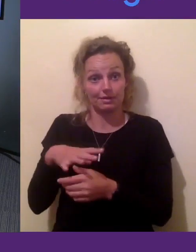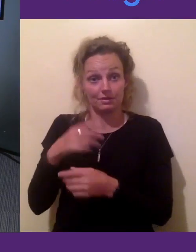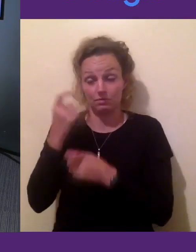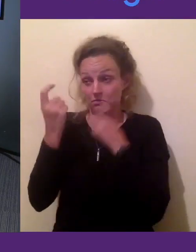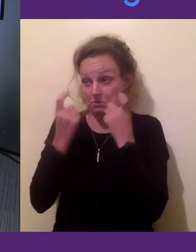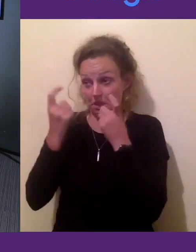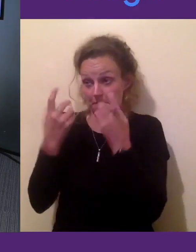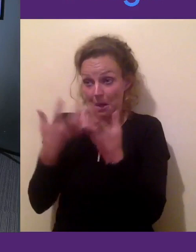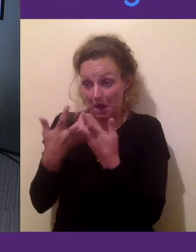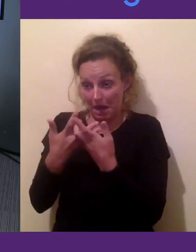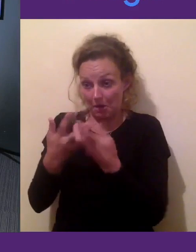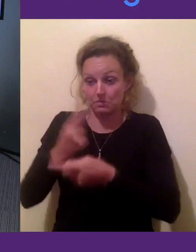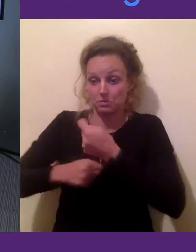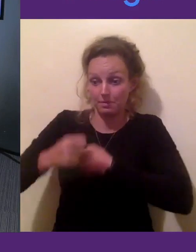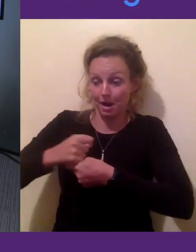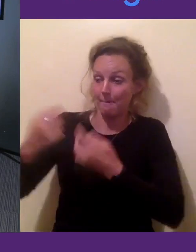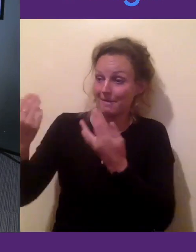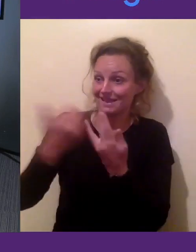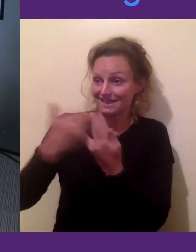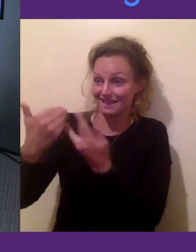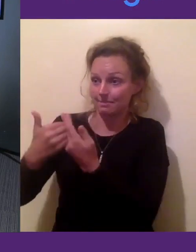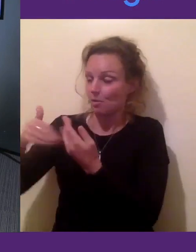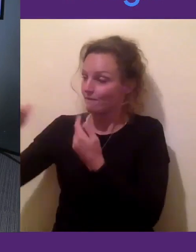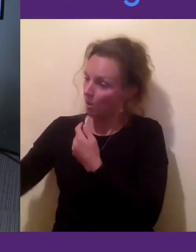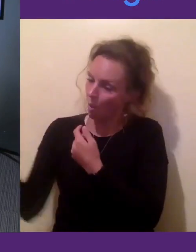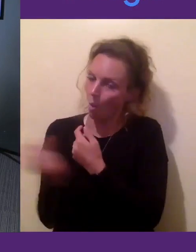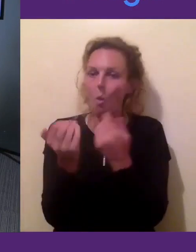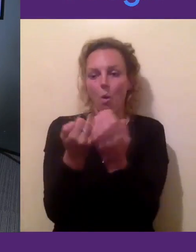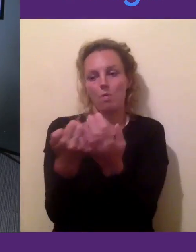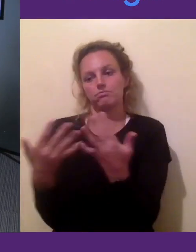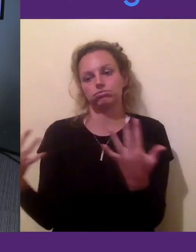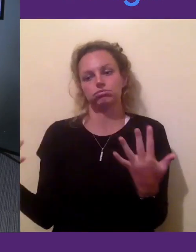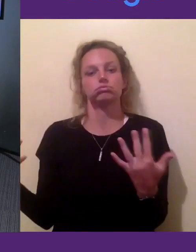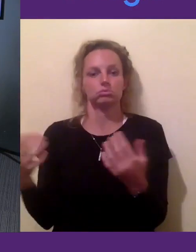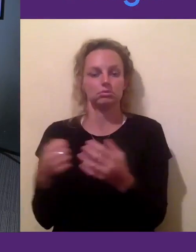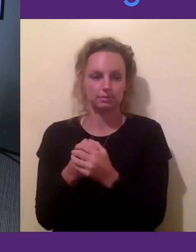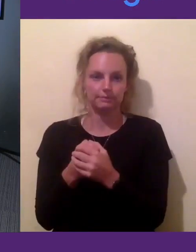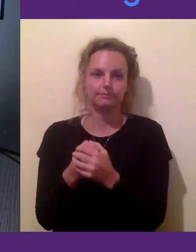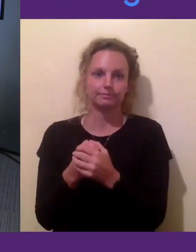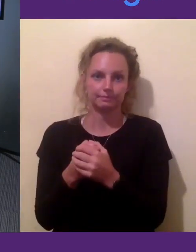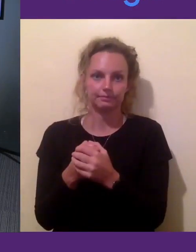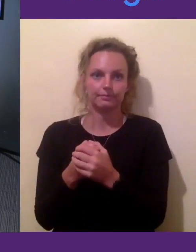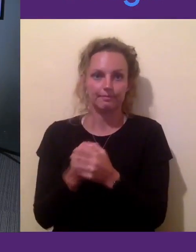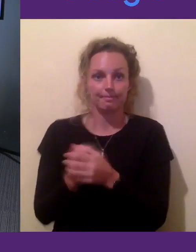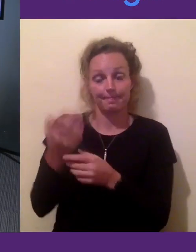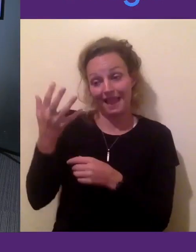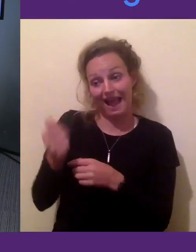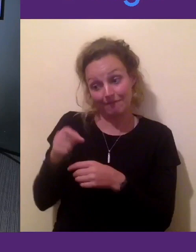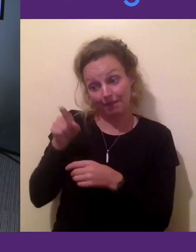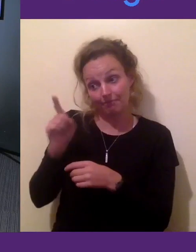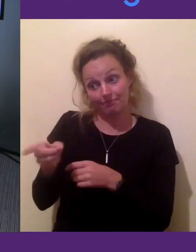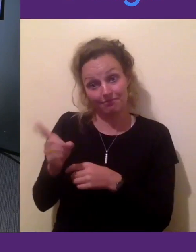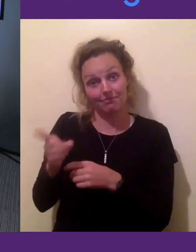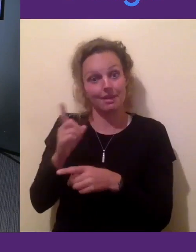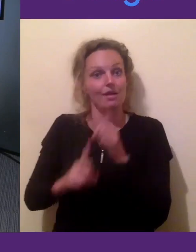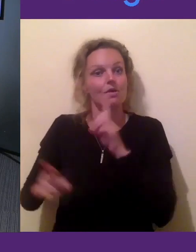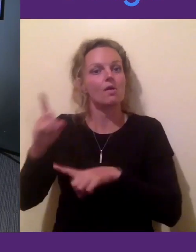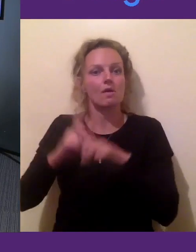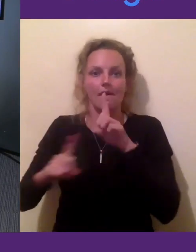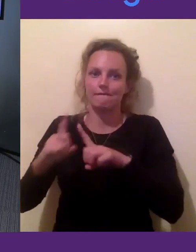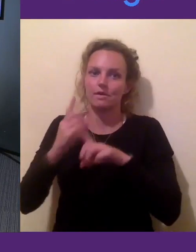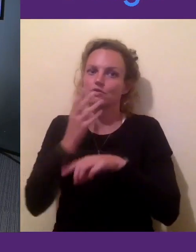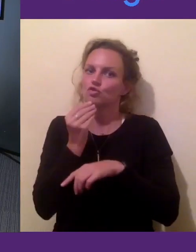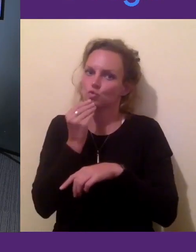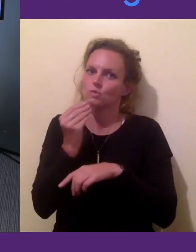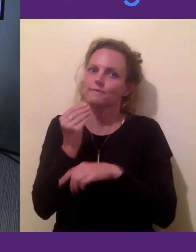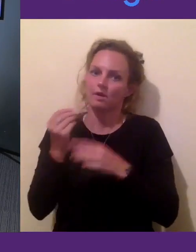kind of across the board. And having that staff session was really useful, generated a lot of really good discussion. And